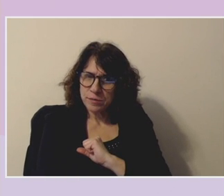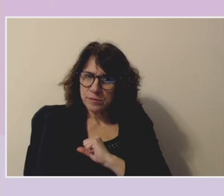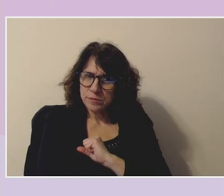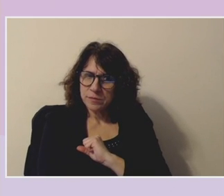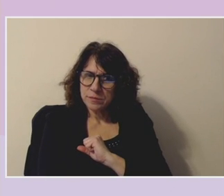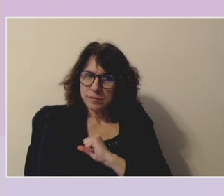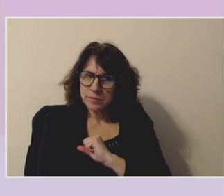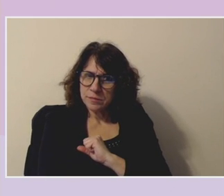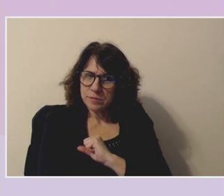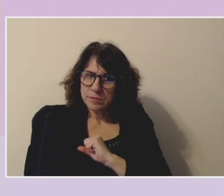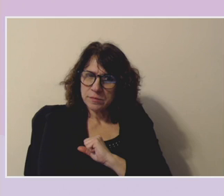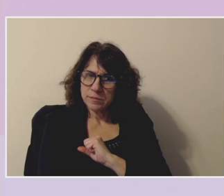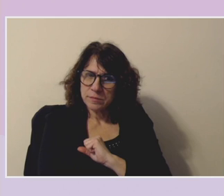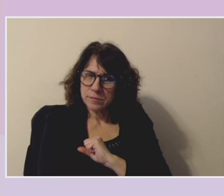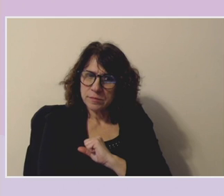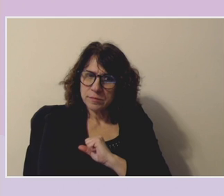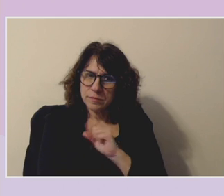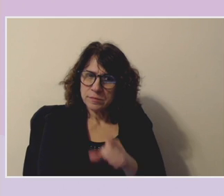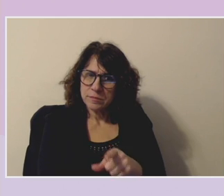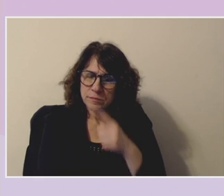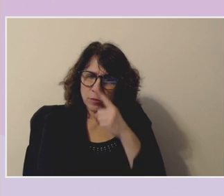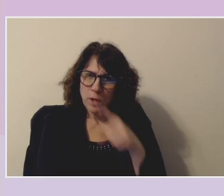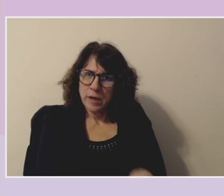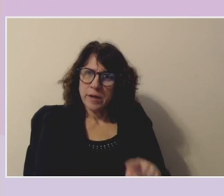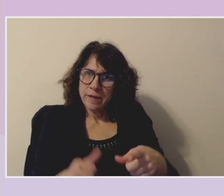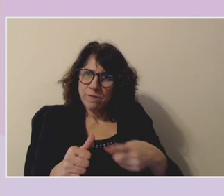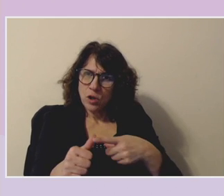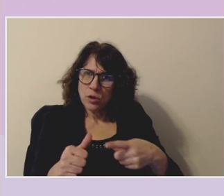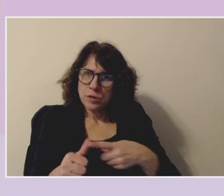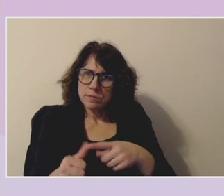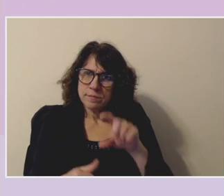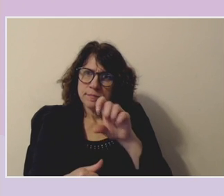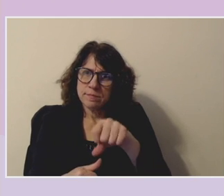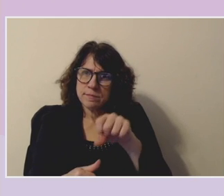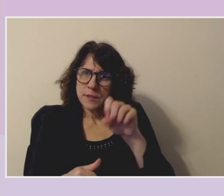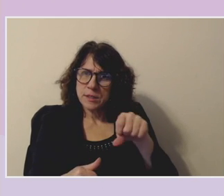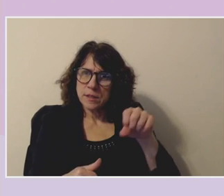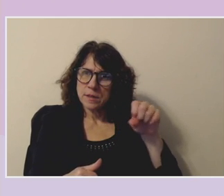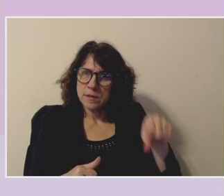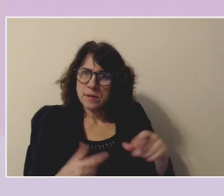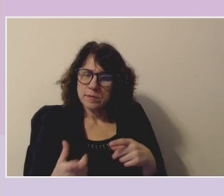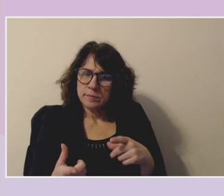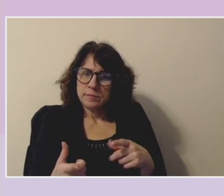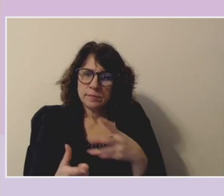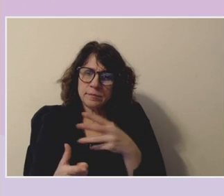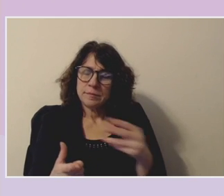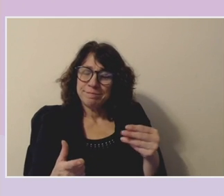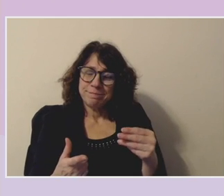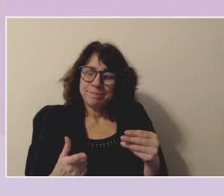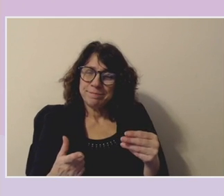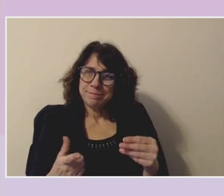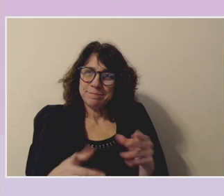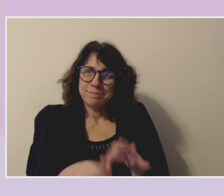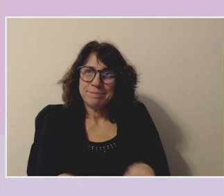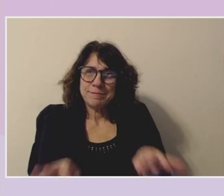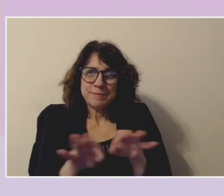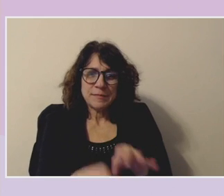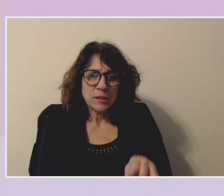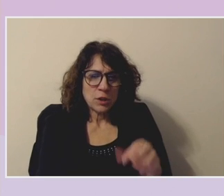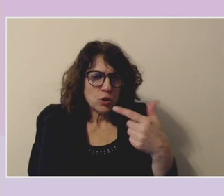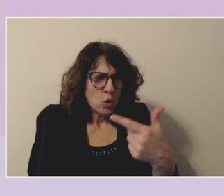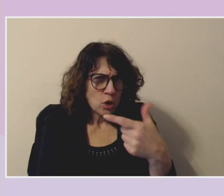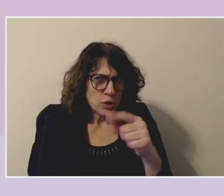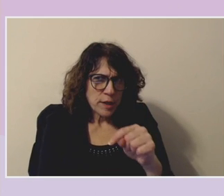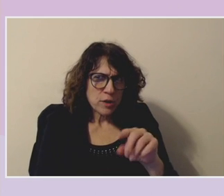first? Sure. Yes, yes, yes. And I think that's important. Georgetown just put out a